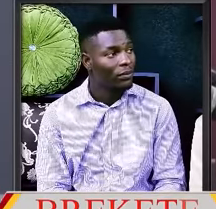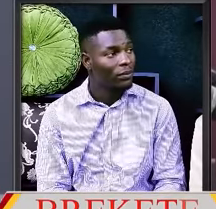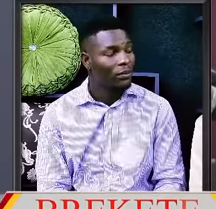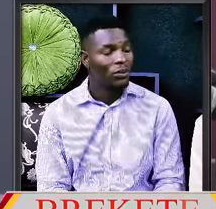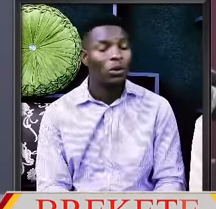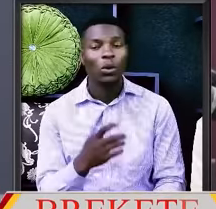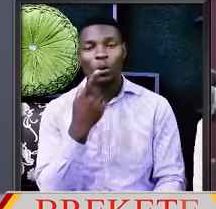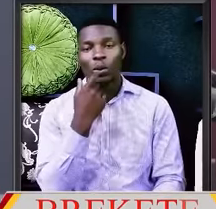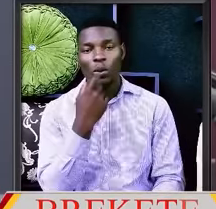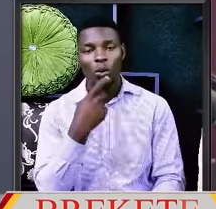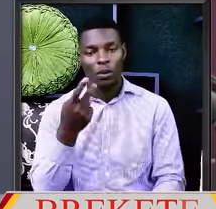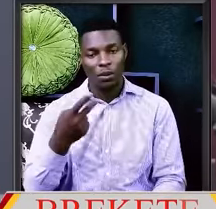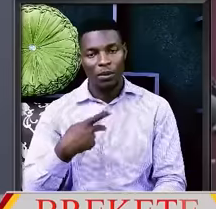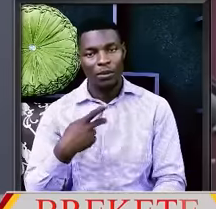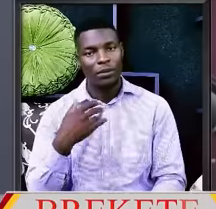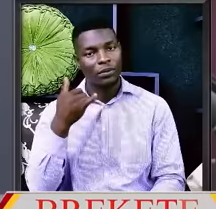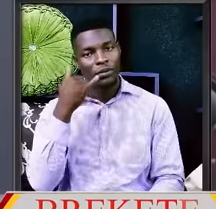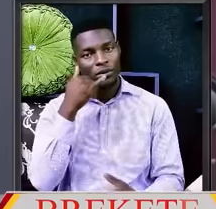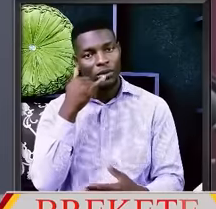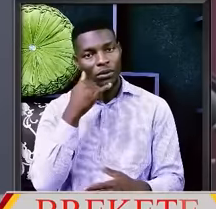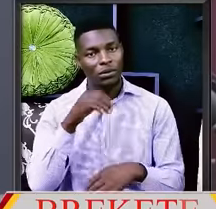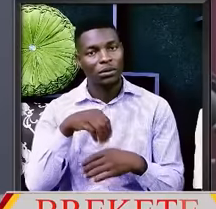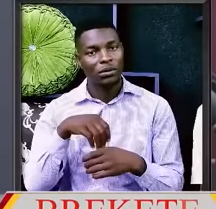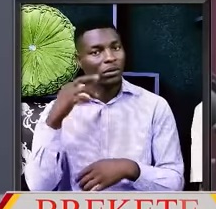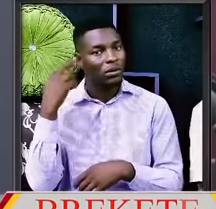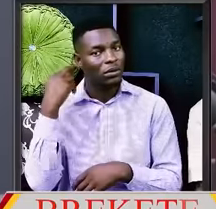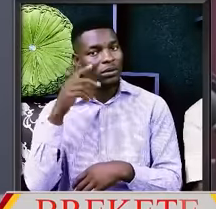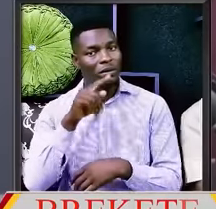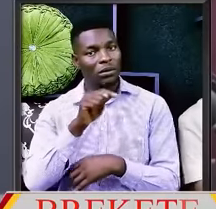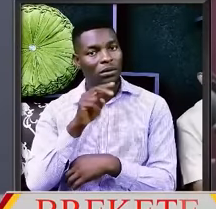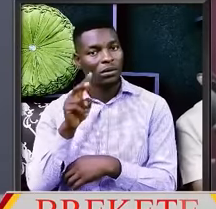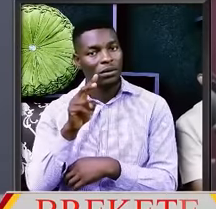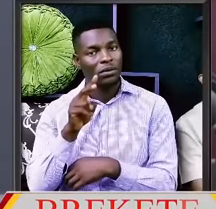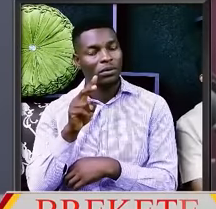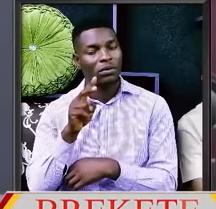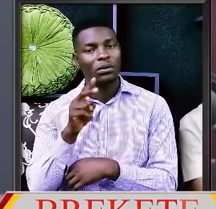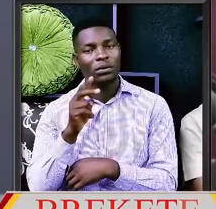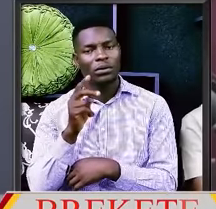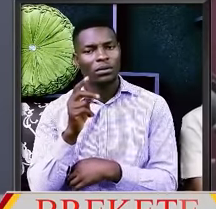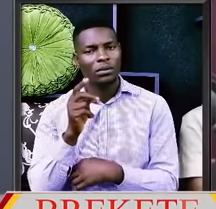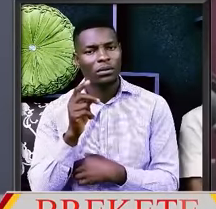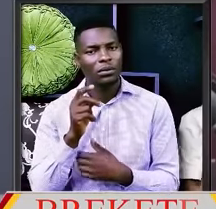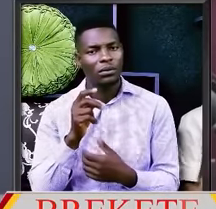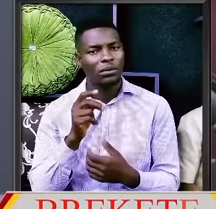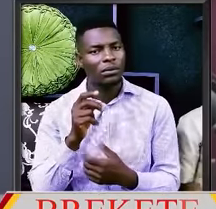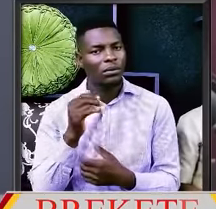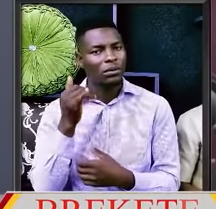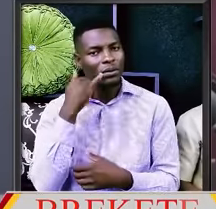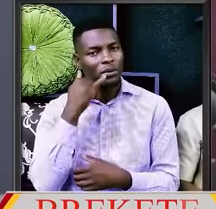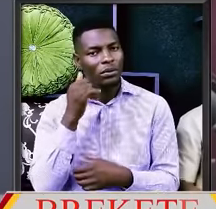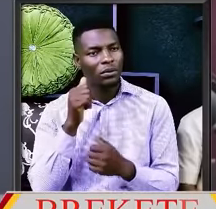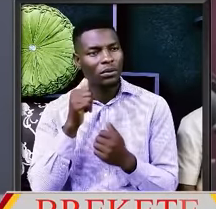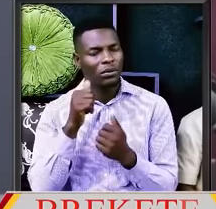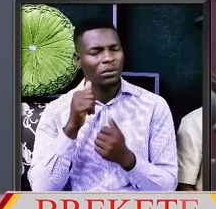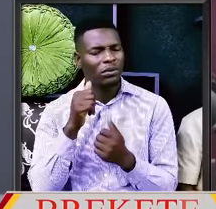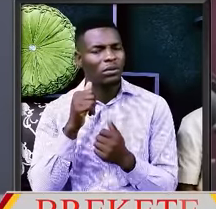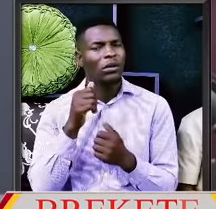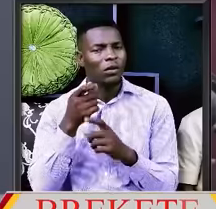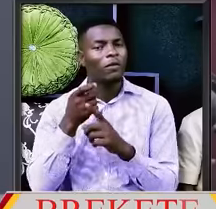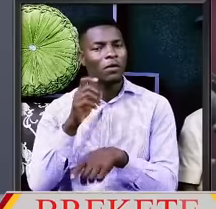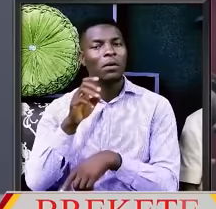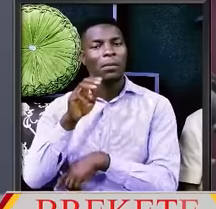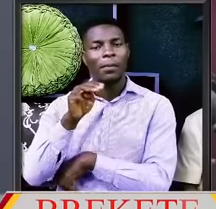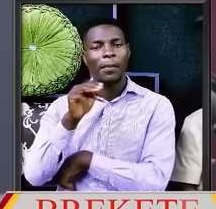Now, who me and I'm Devano for radio and TV telephone? Devano with Omasi from Mataka. Okay, waiting be